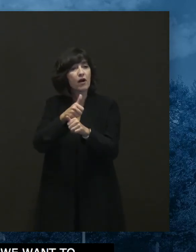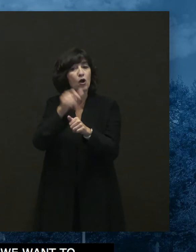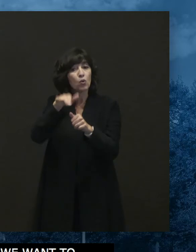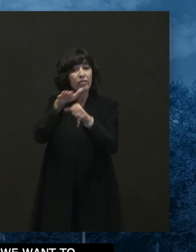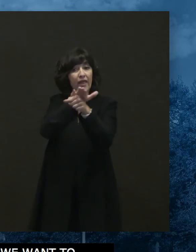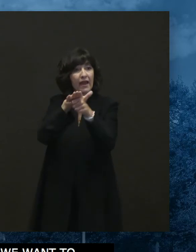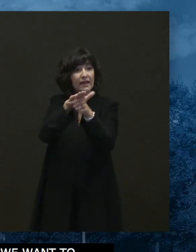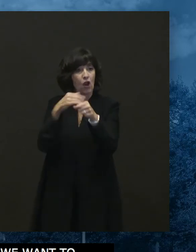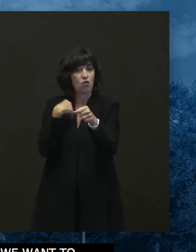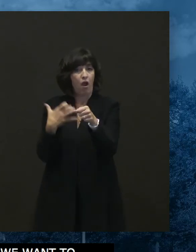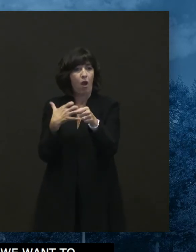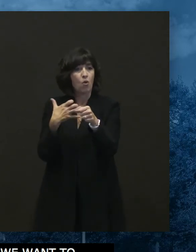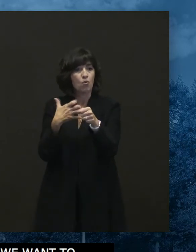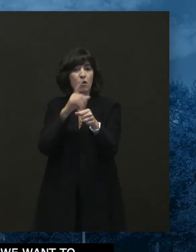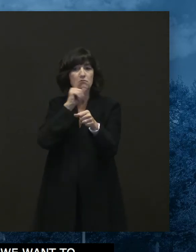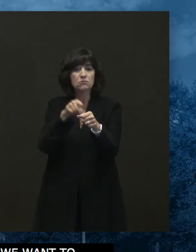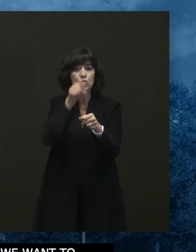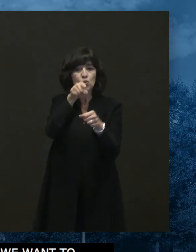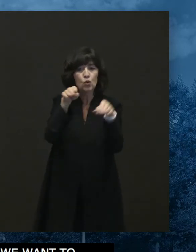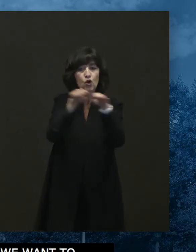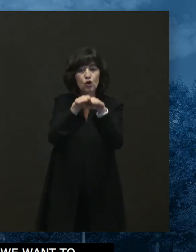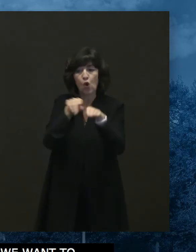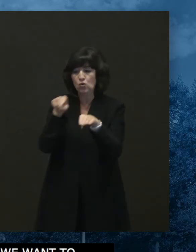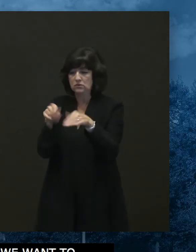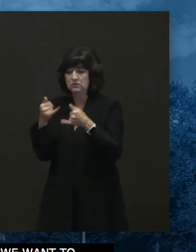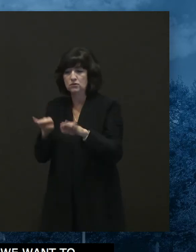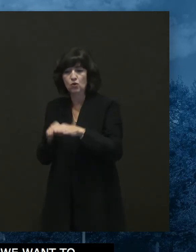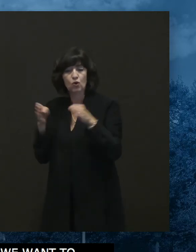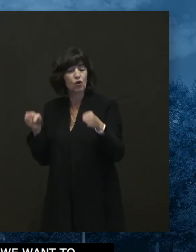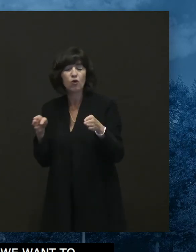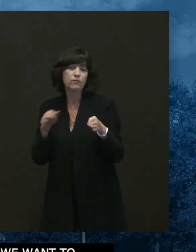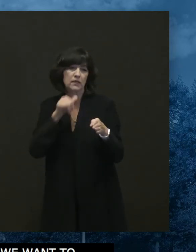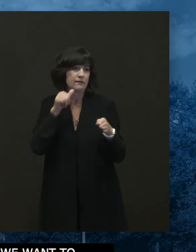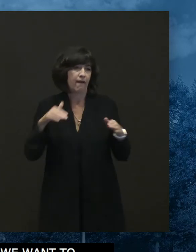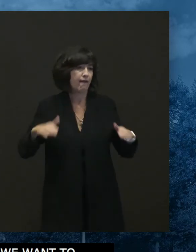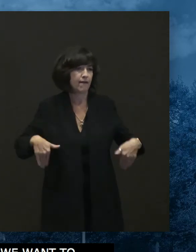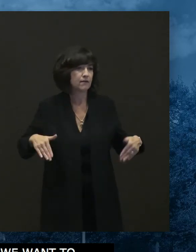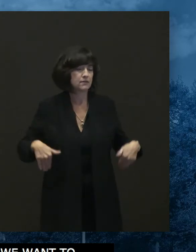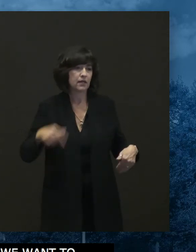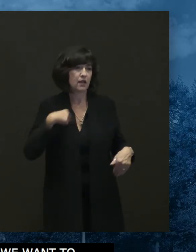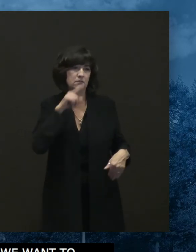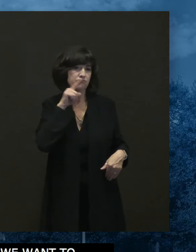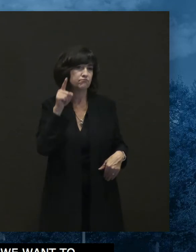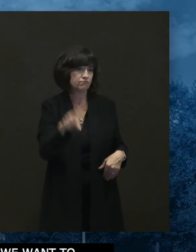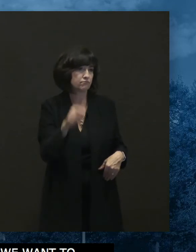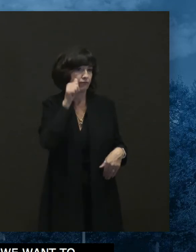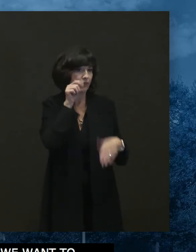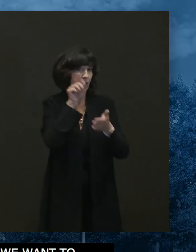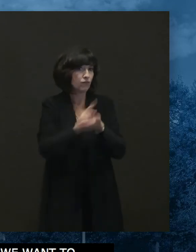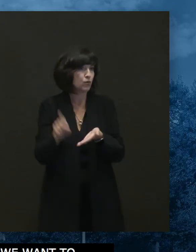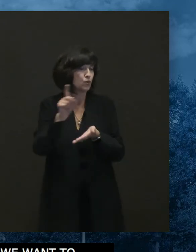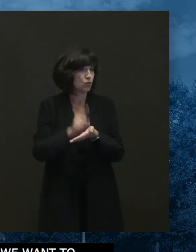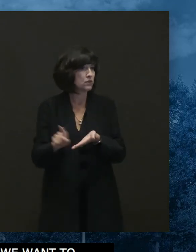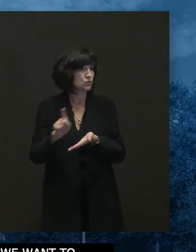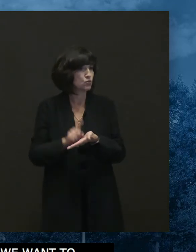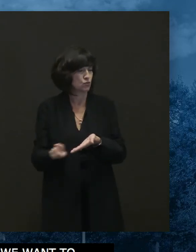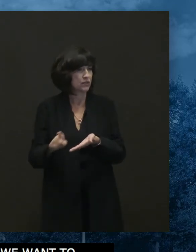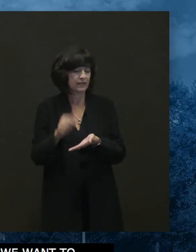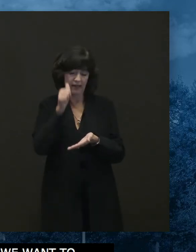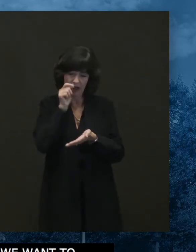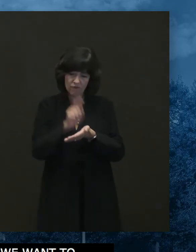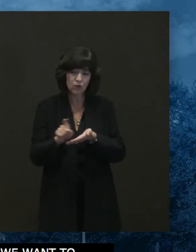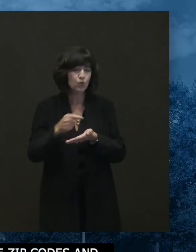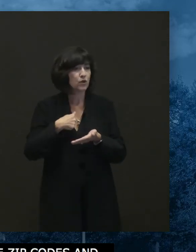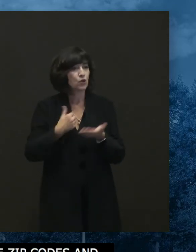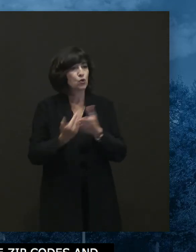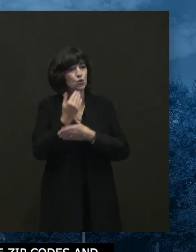Not to that extent yet. We will continue to look at it on a day-to-day basis, week-to-week basis. We do our press conferences every week. But